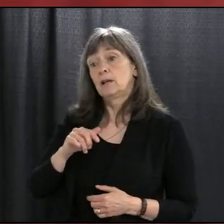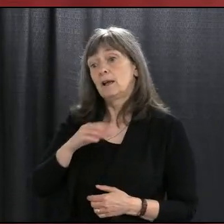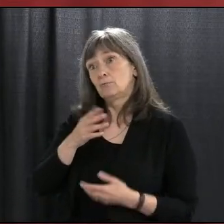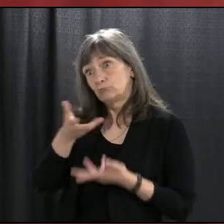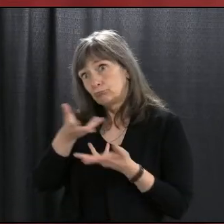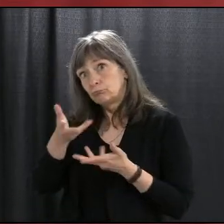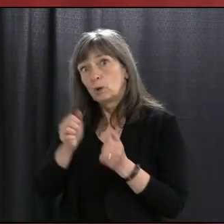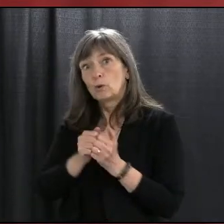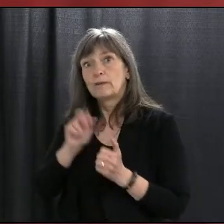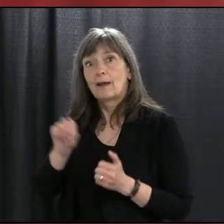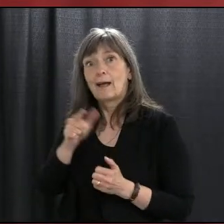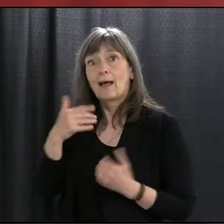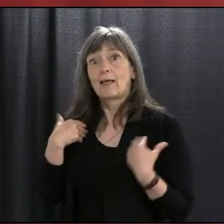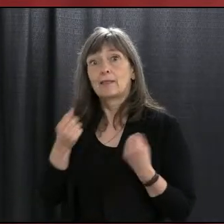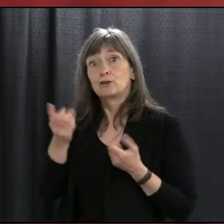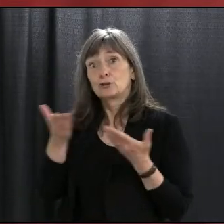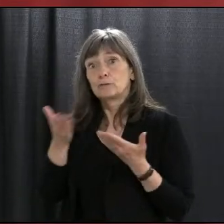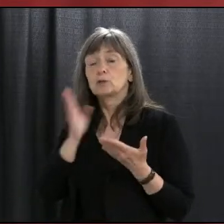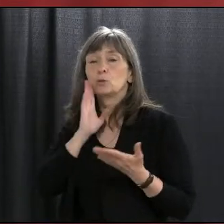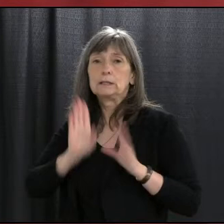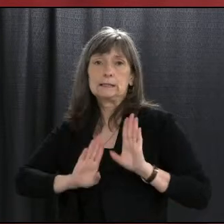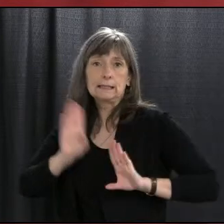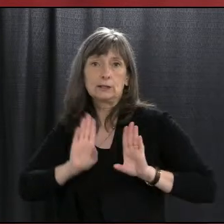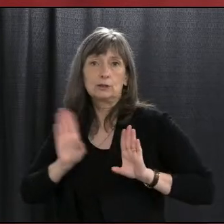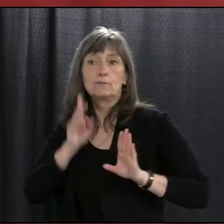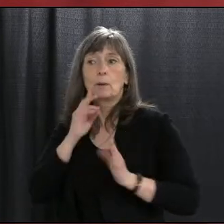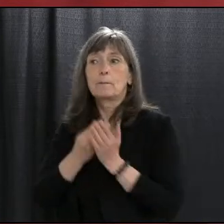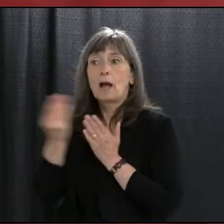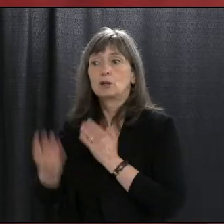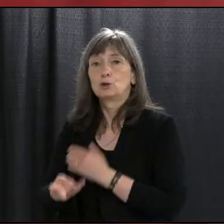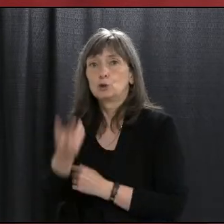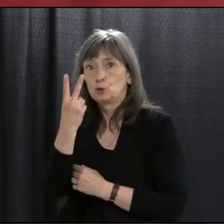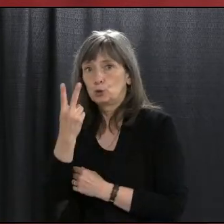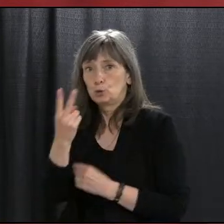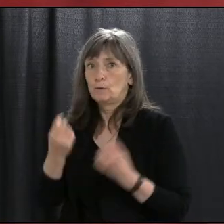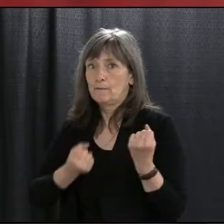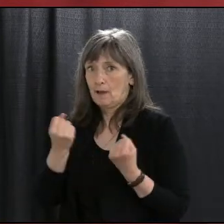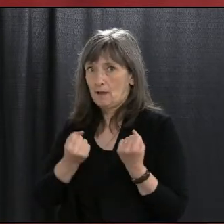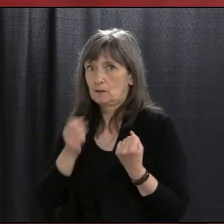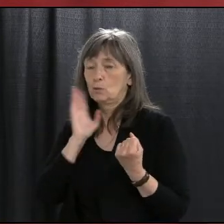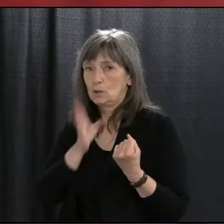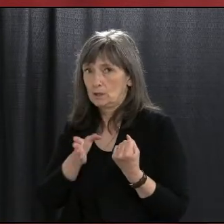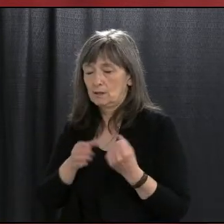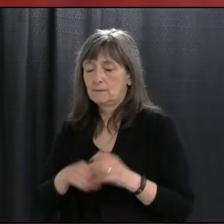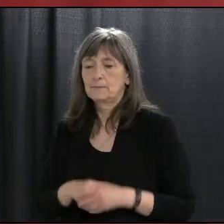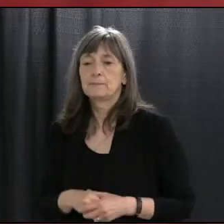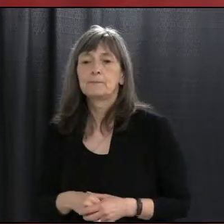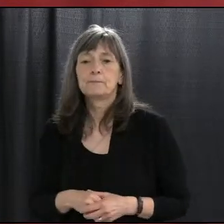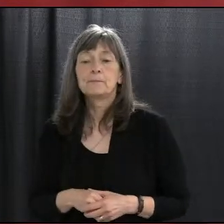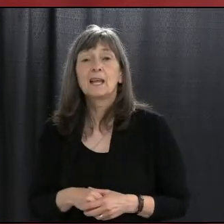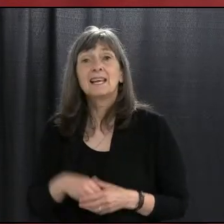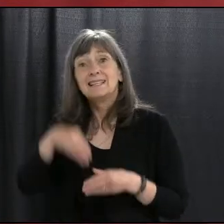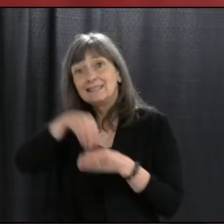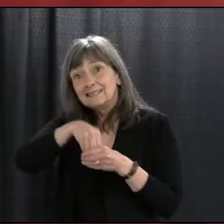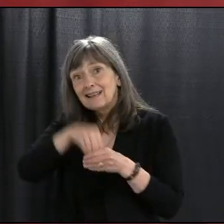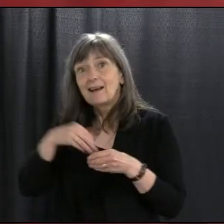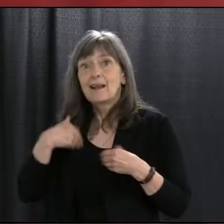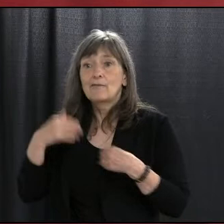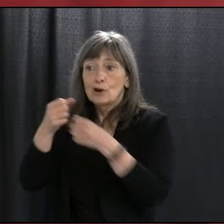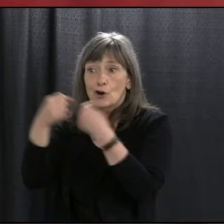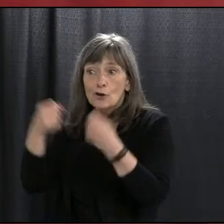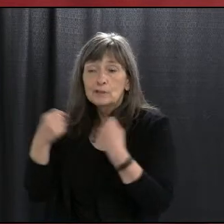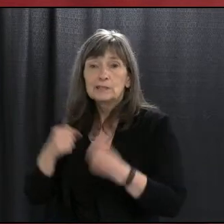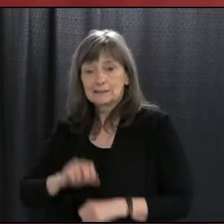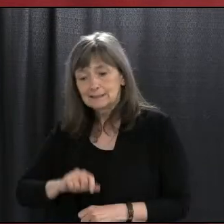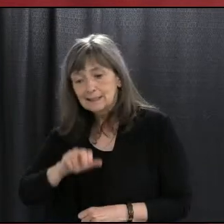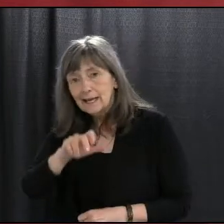issue a tender for 2 vans to establish the first 2 mobile clinics. The vans will be outfitted with cabinets, stairs,